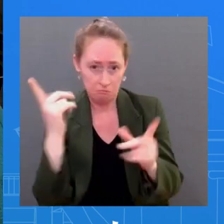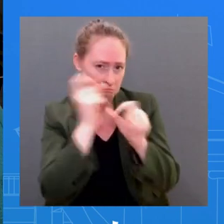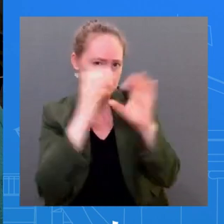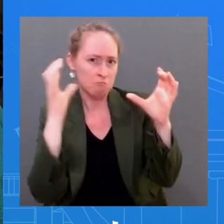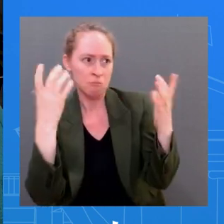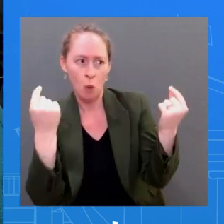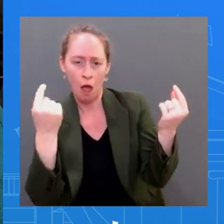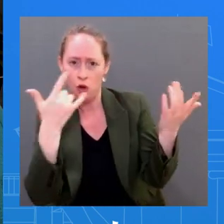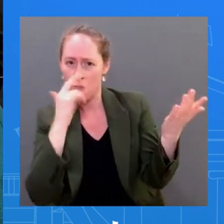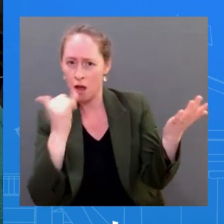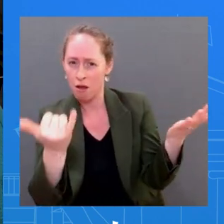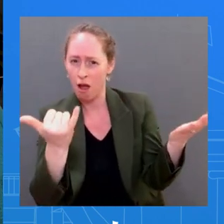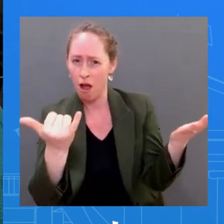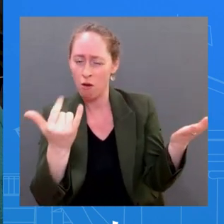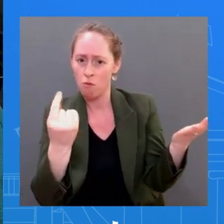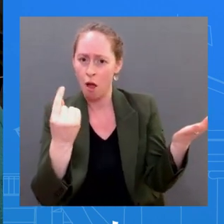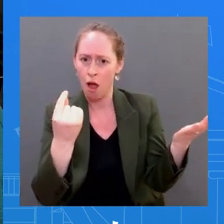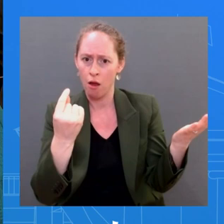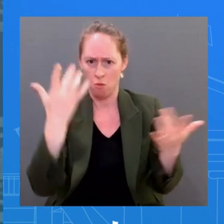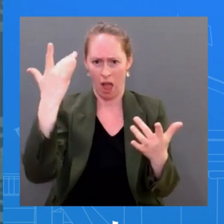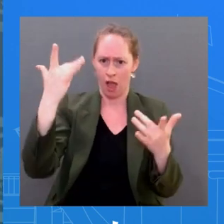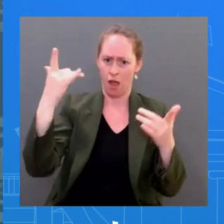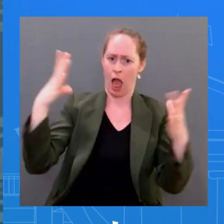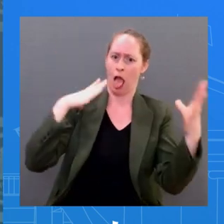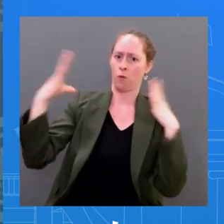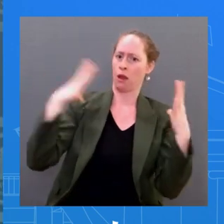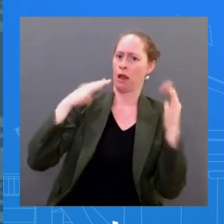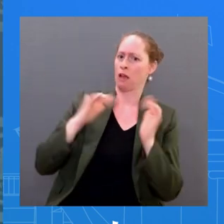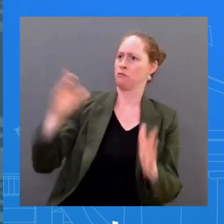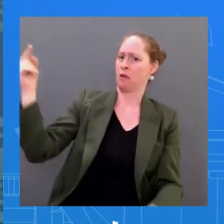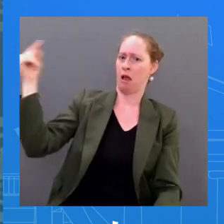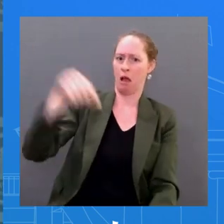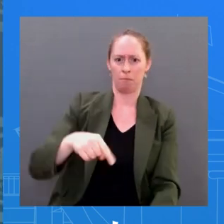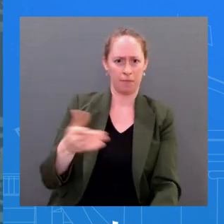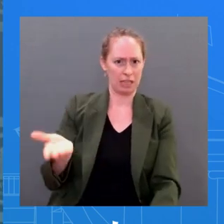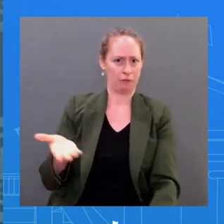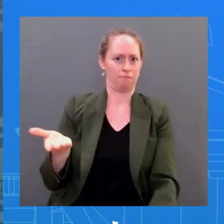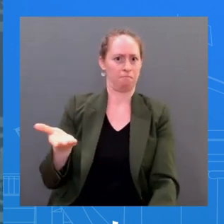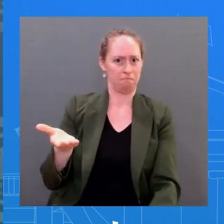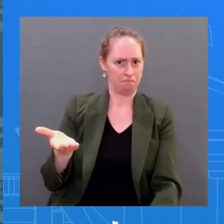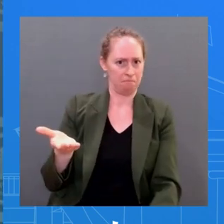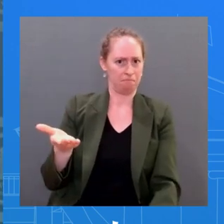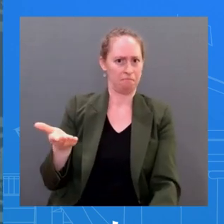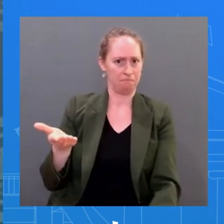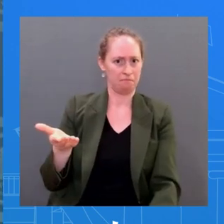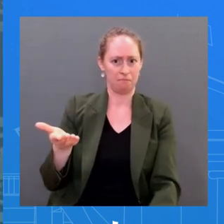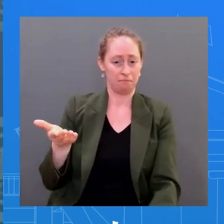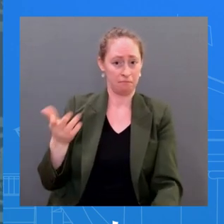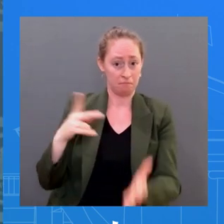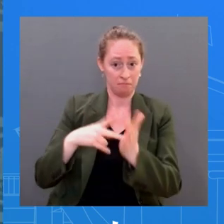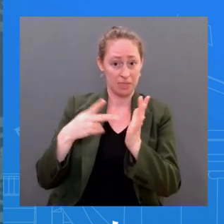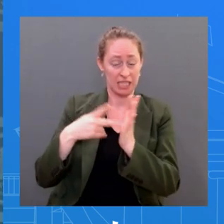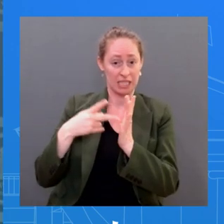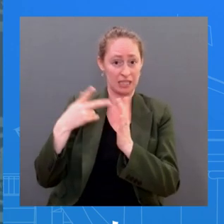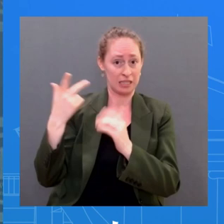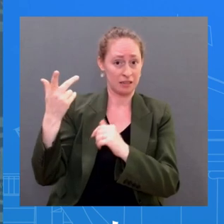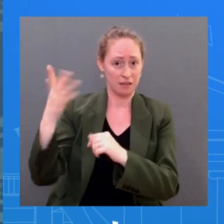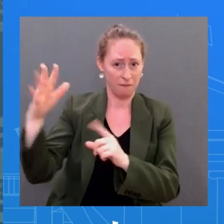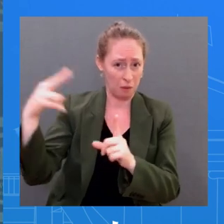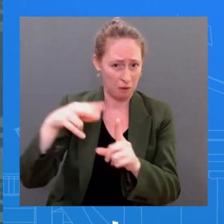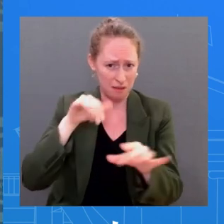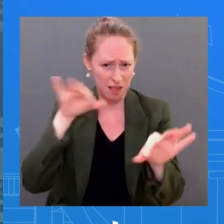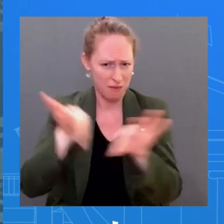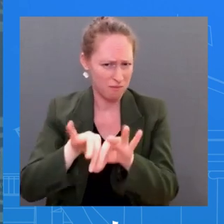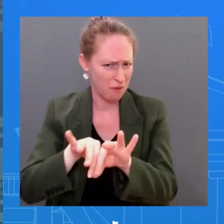take the message to the American people? Does he feel that his voice doesn't matter? His voice does matter. You heard him speak on Thursday very clearly, very loudly,